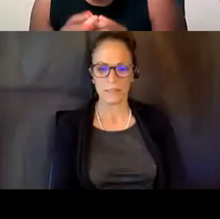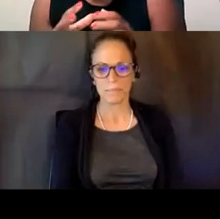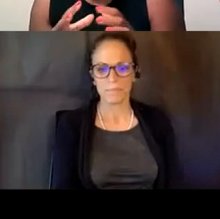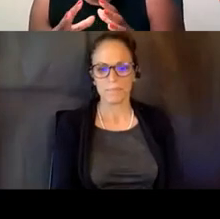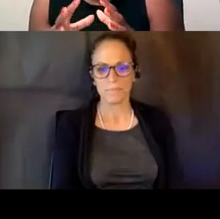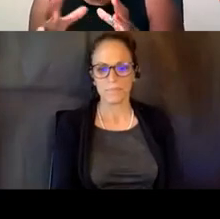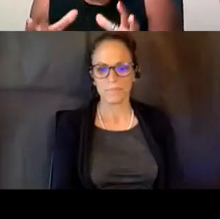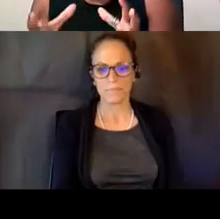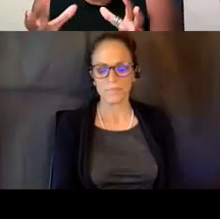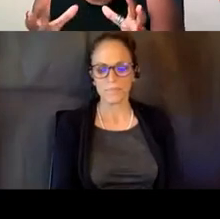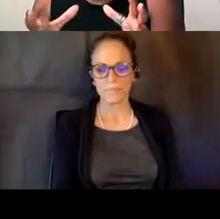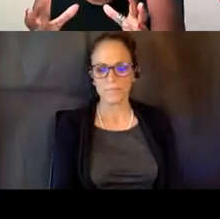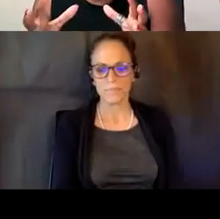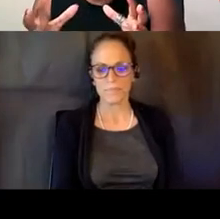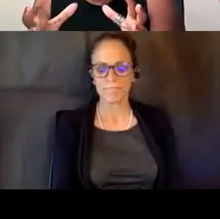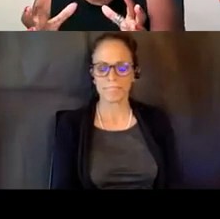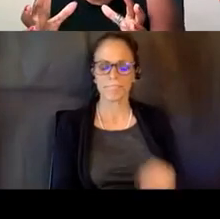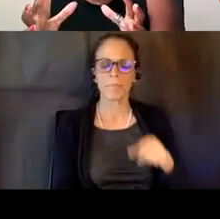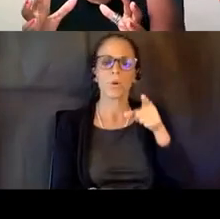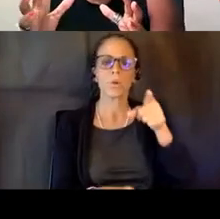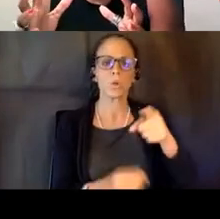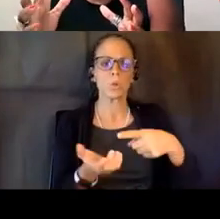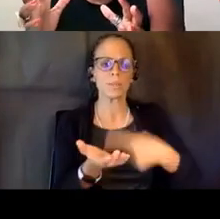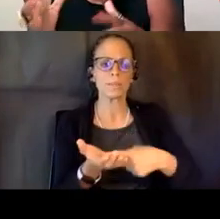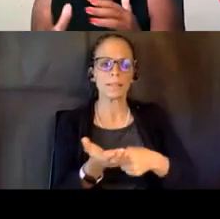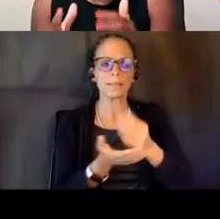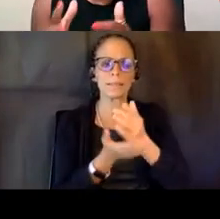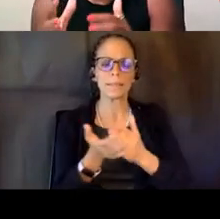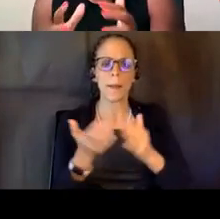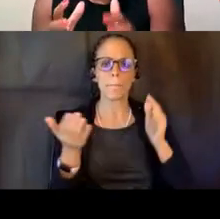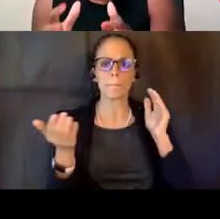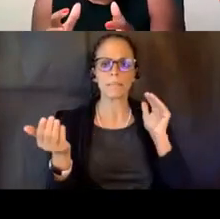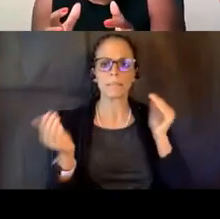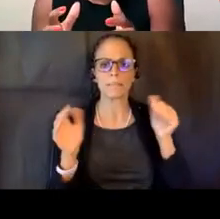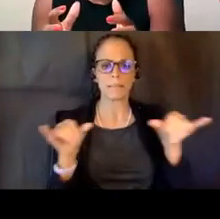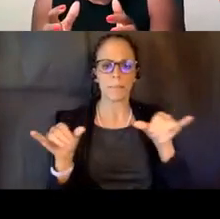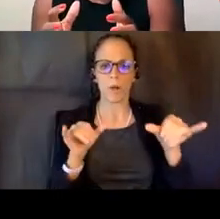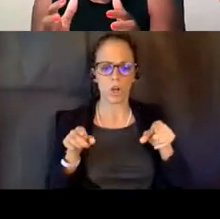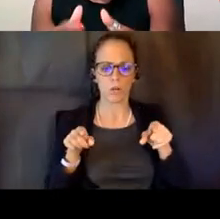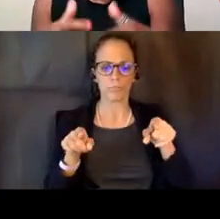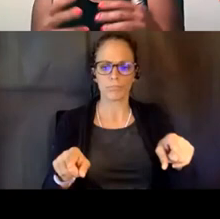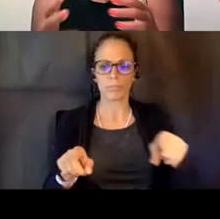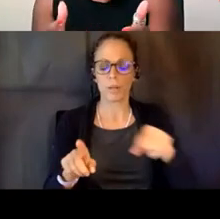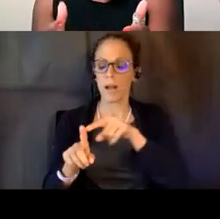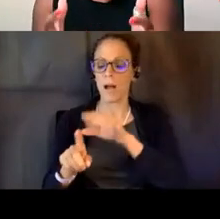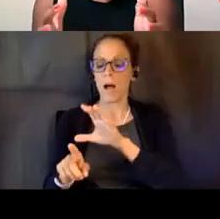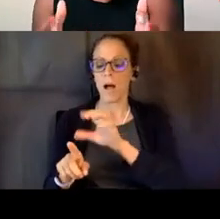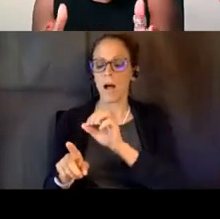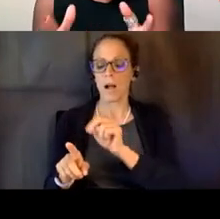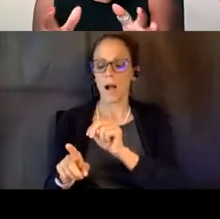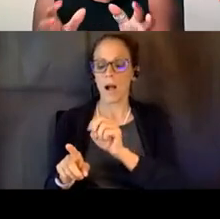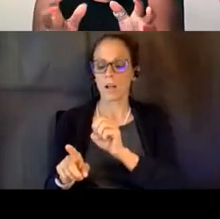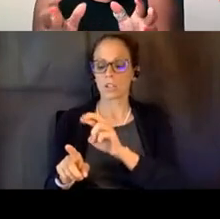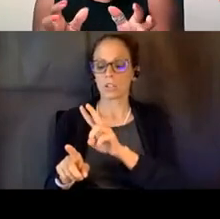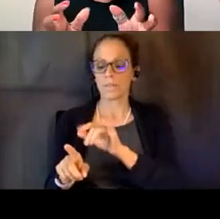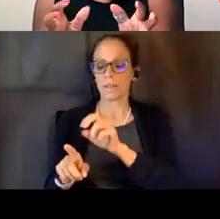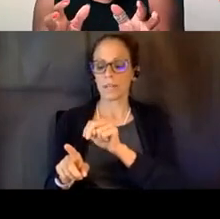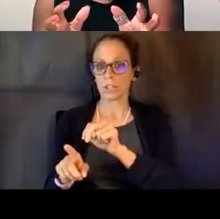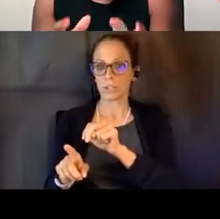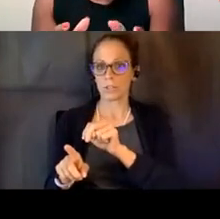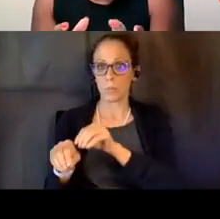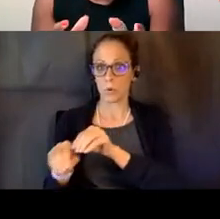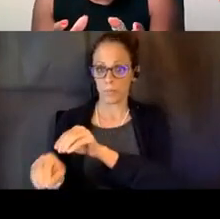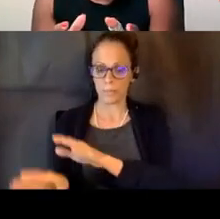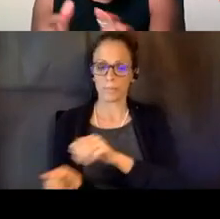it's about the parallels between the conservation movement and the protection of land and the protection